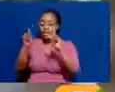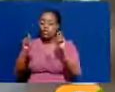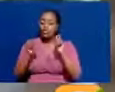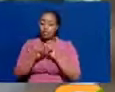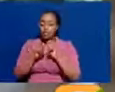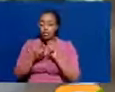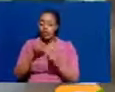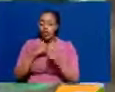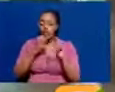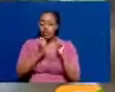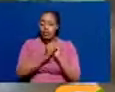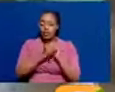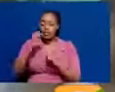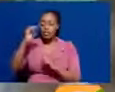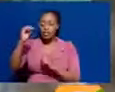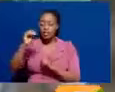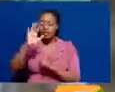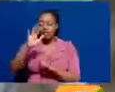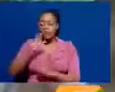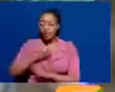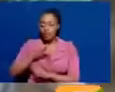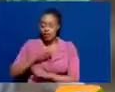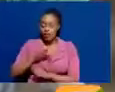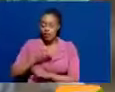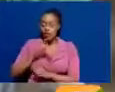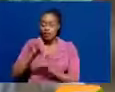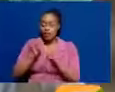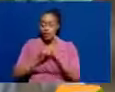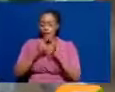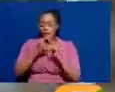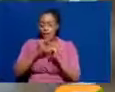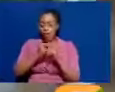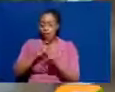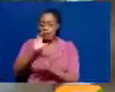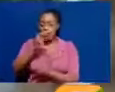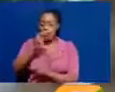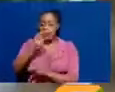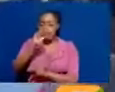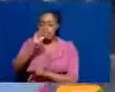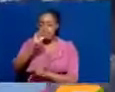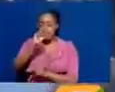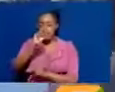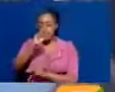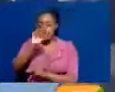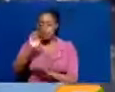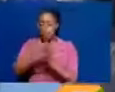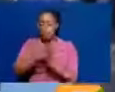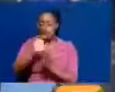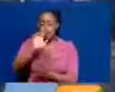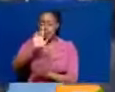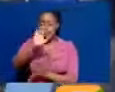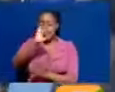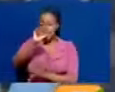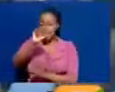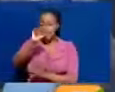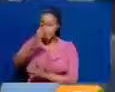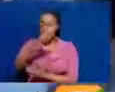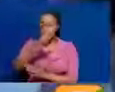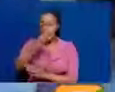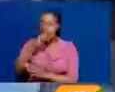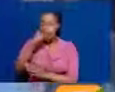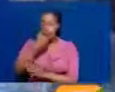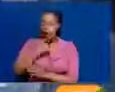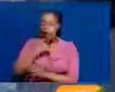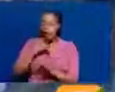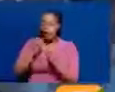on 10 male boxers and 5 female boxers. Notable names are Christine Ongare and Elizabeth Andiego made the cut, together